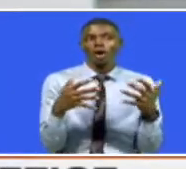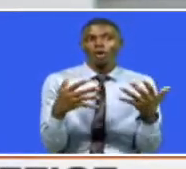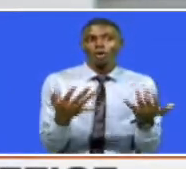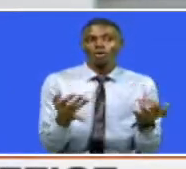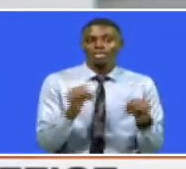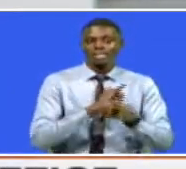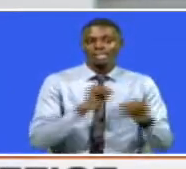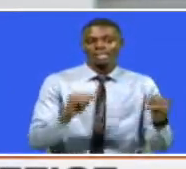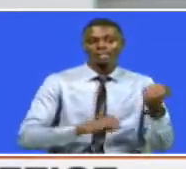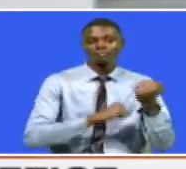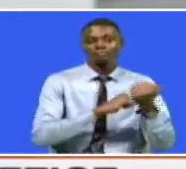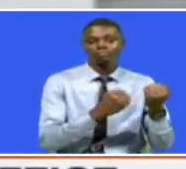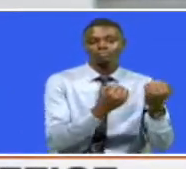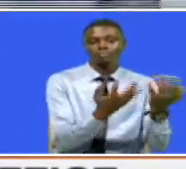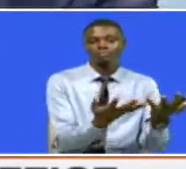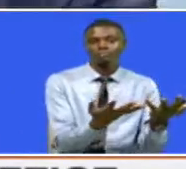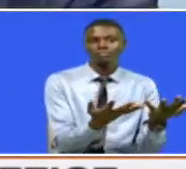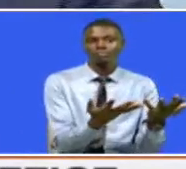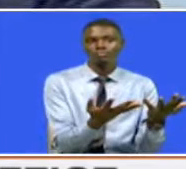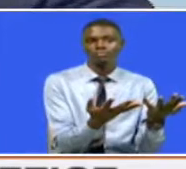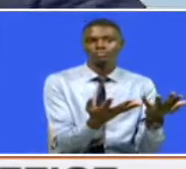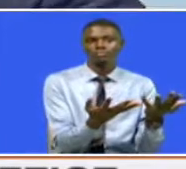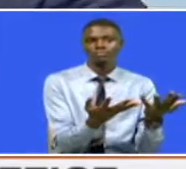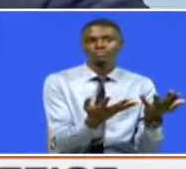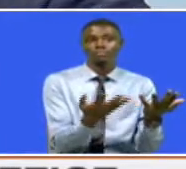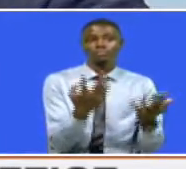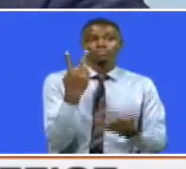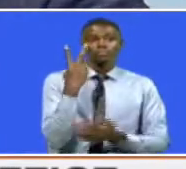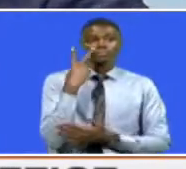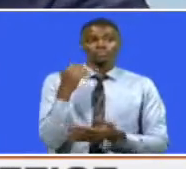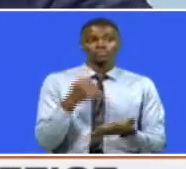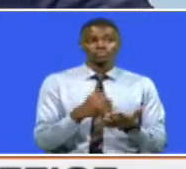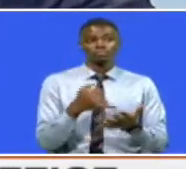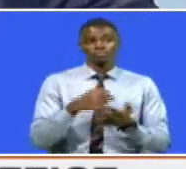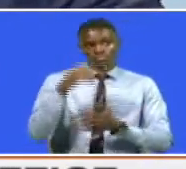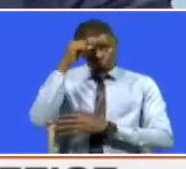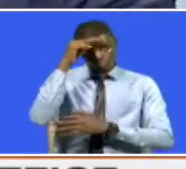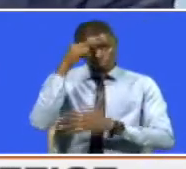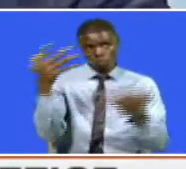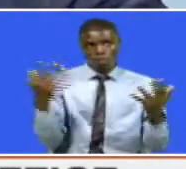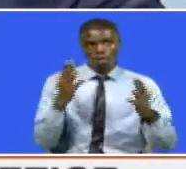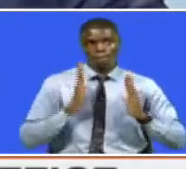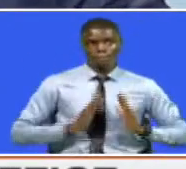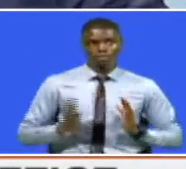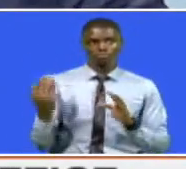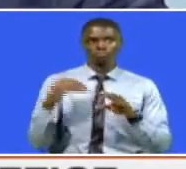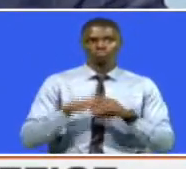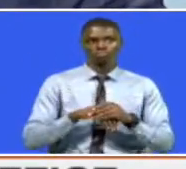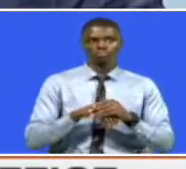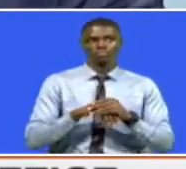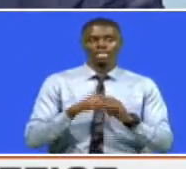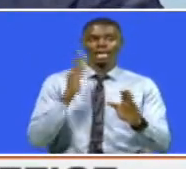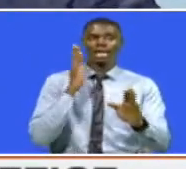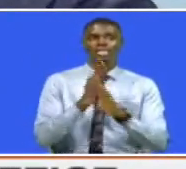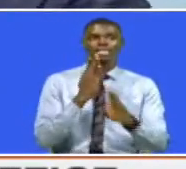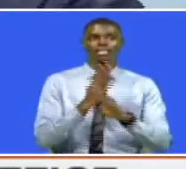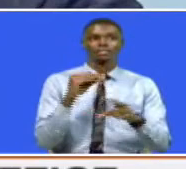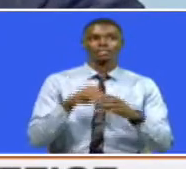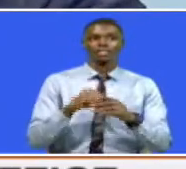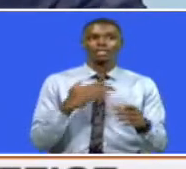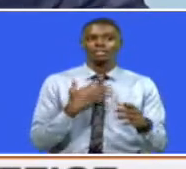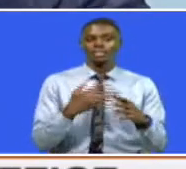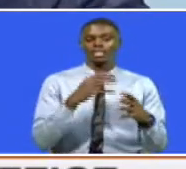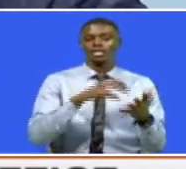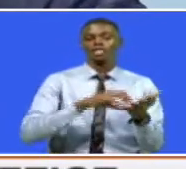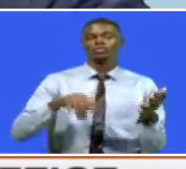clean donation? You see, you can get into an arrangement as government where somebody puts in a direct capital injection and recoups it